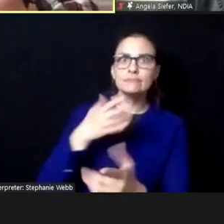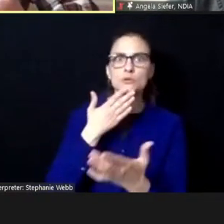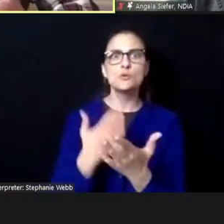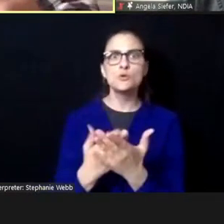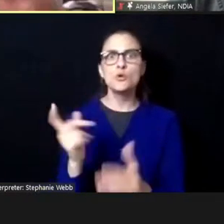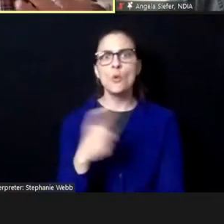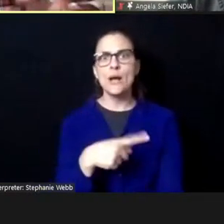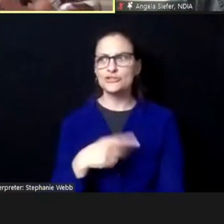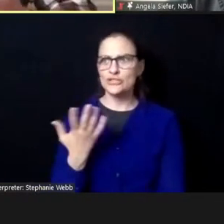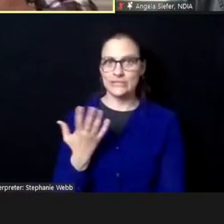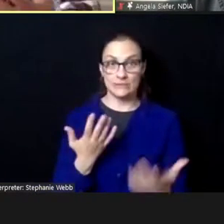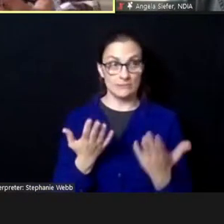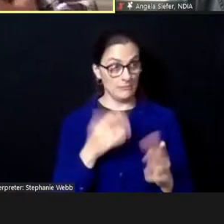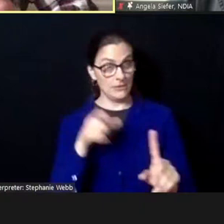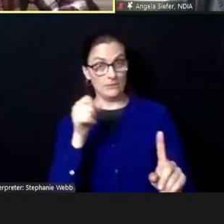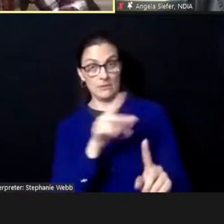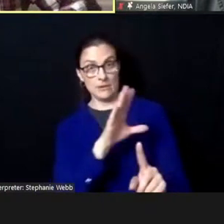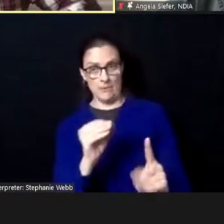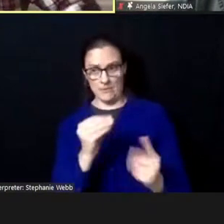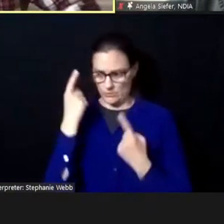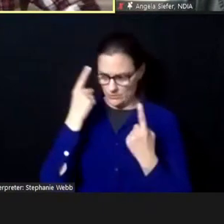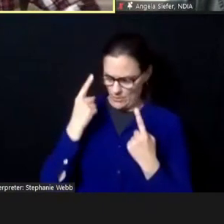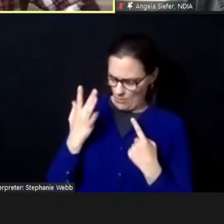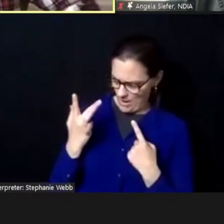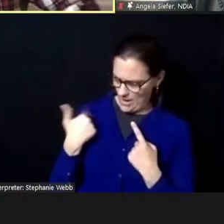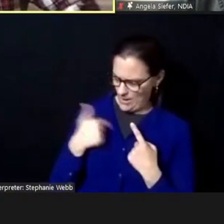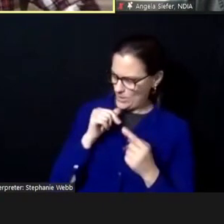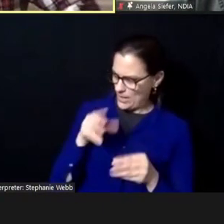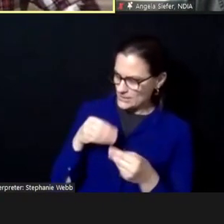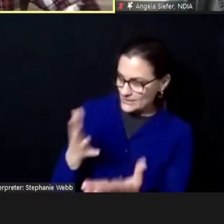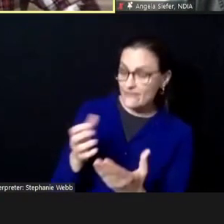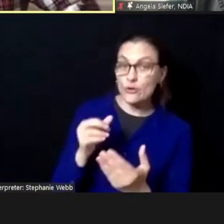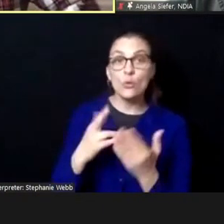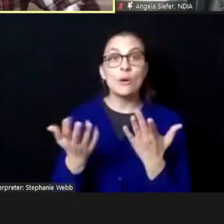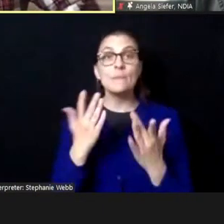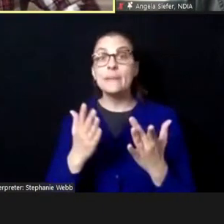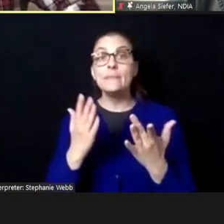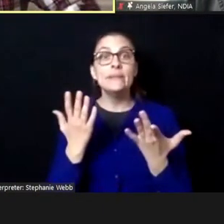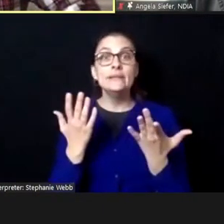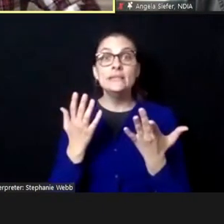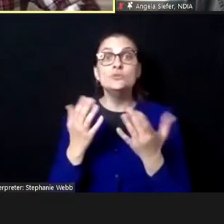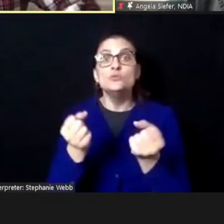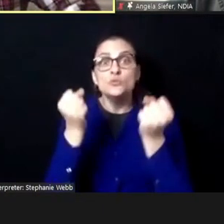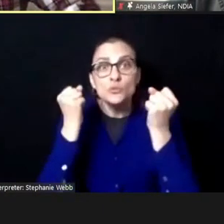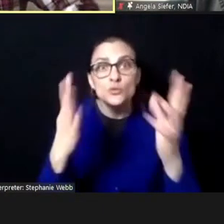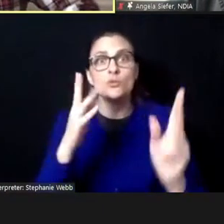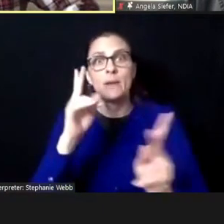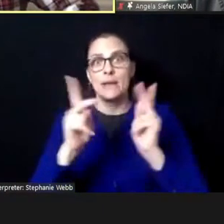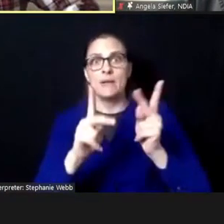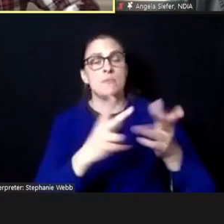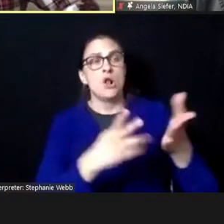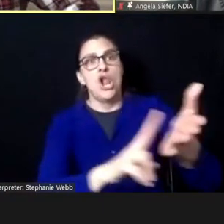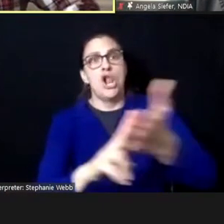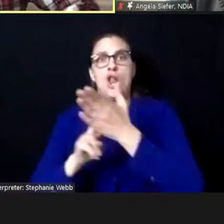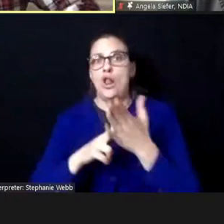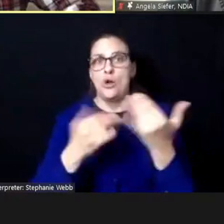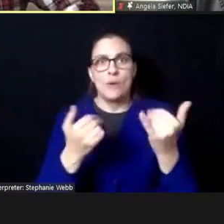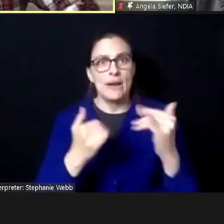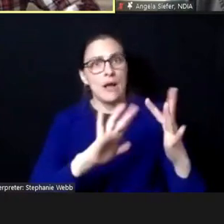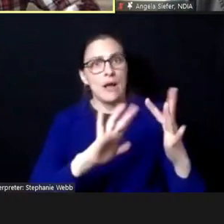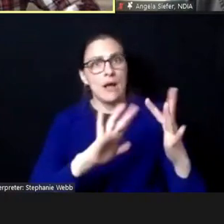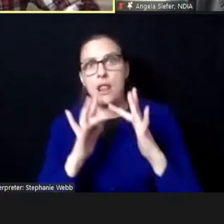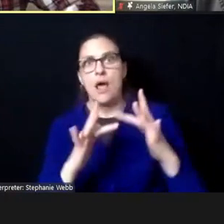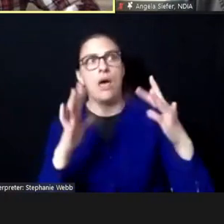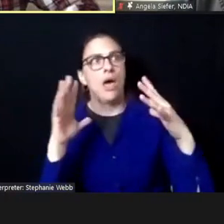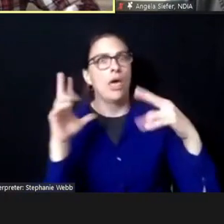network too congested, et cetera, et cetera. But I think definitely we like to operate in the real world, Ed.